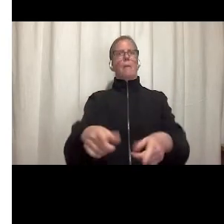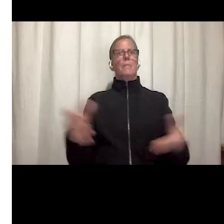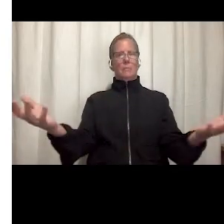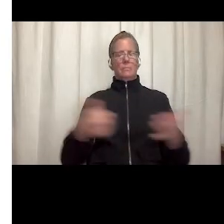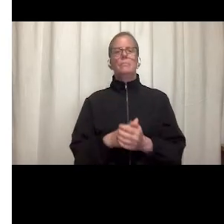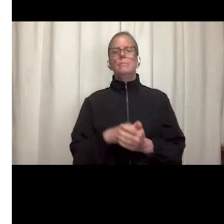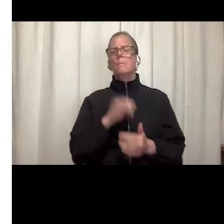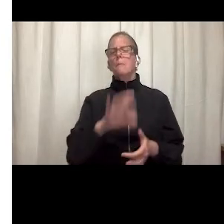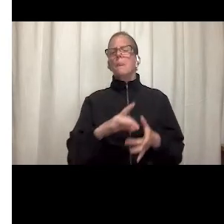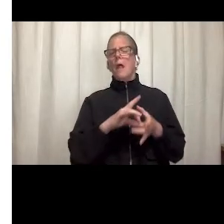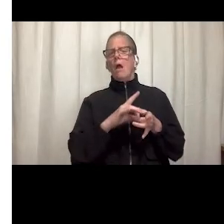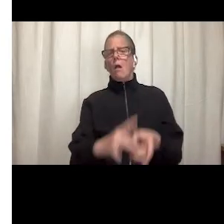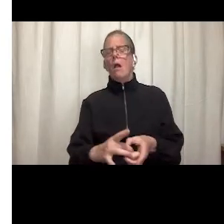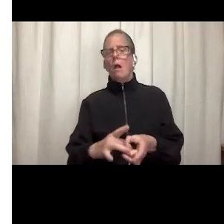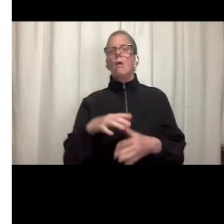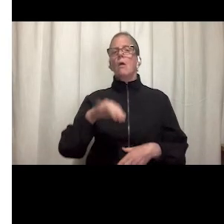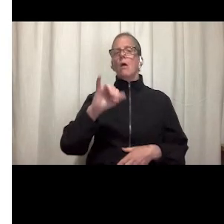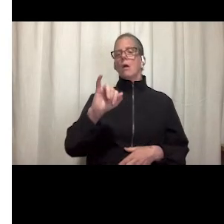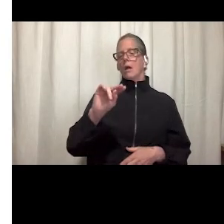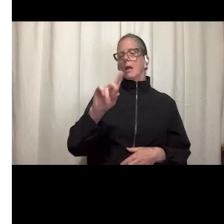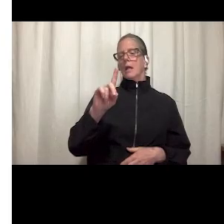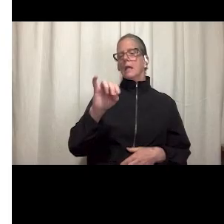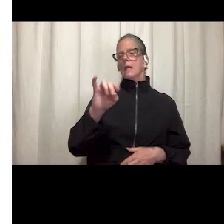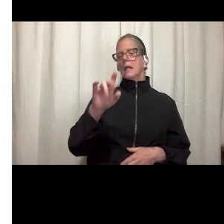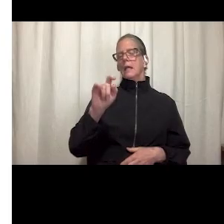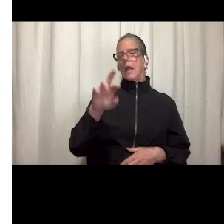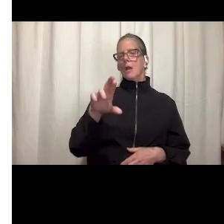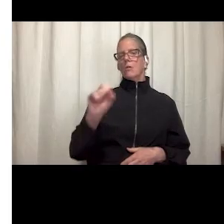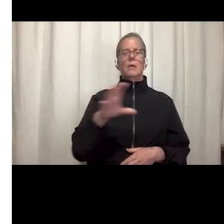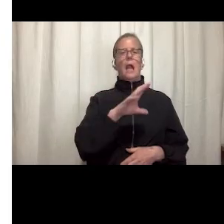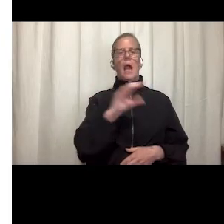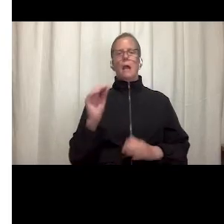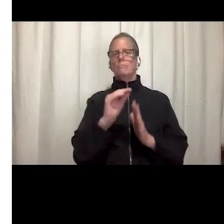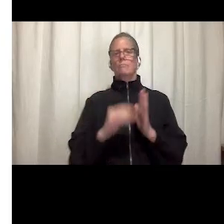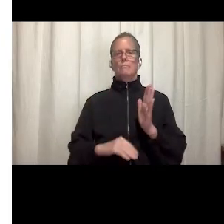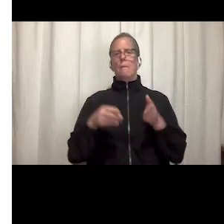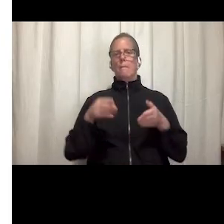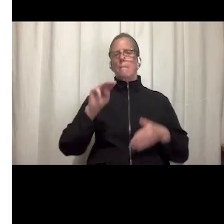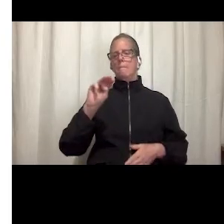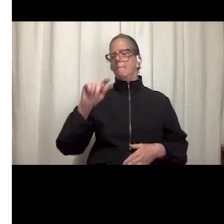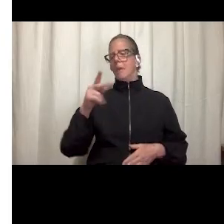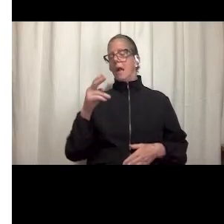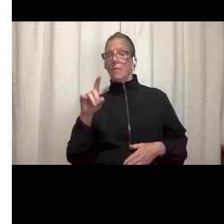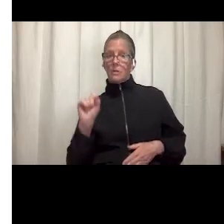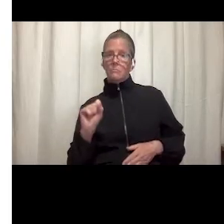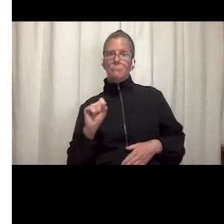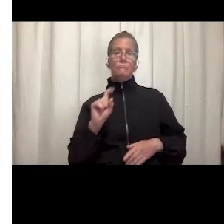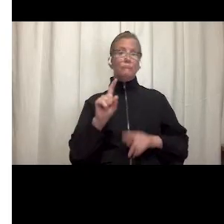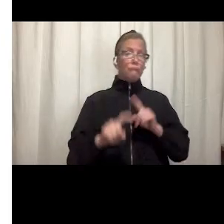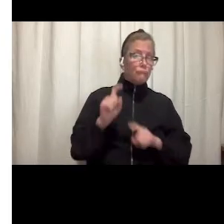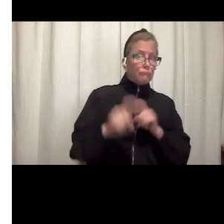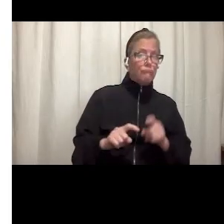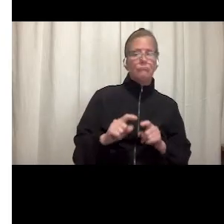into your indicators and data collection methods. Will you use surveys, interviews, observations?